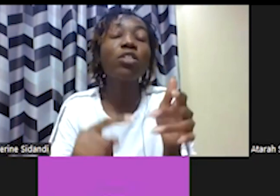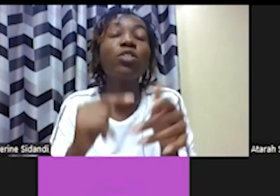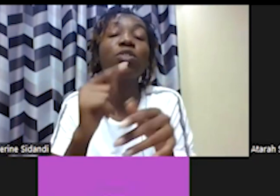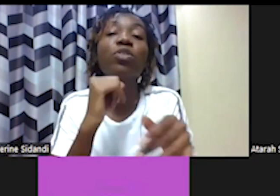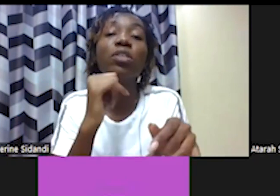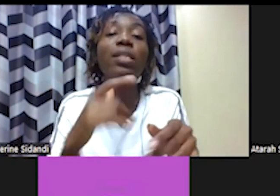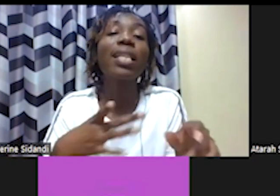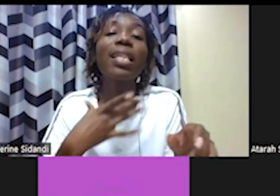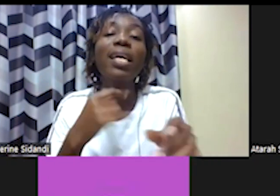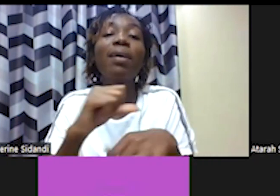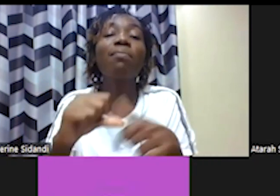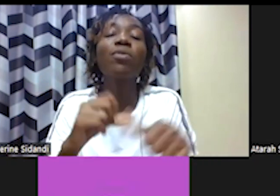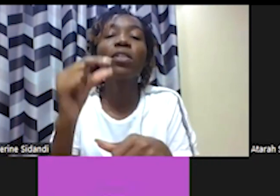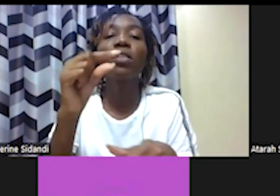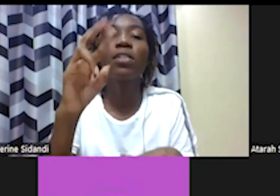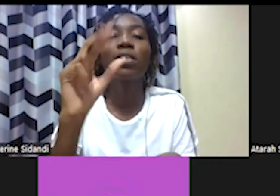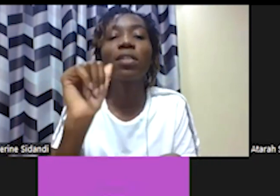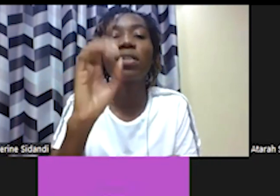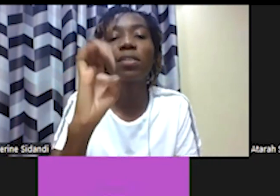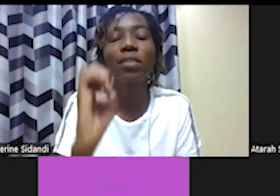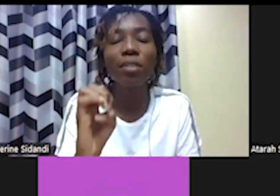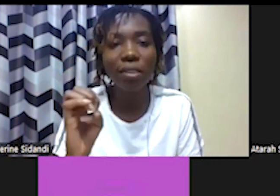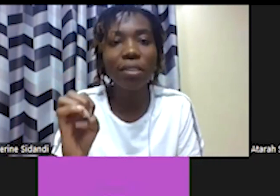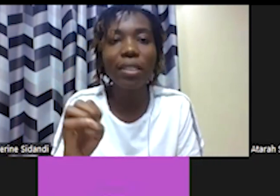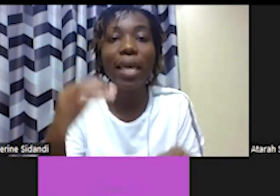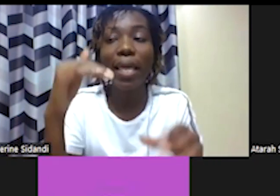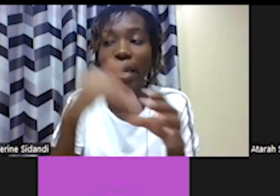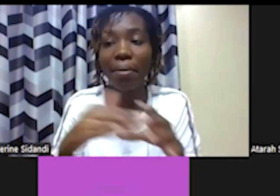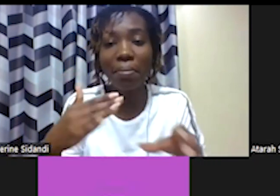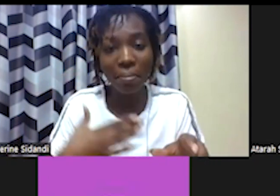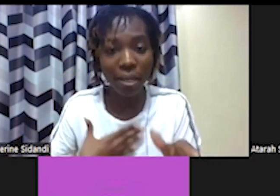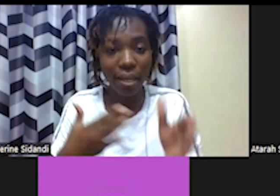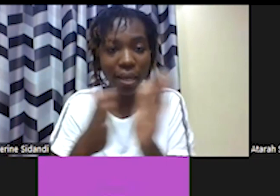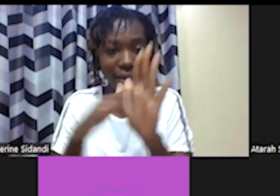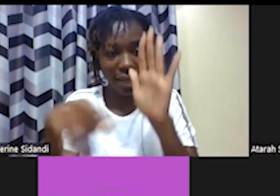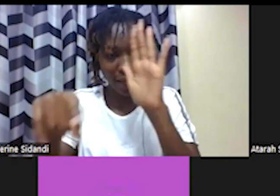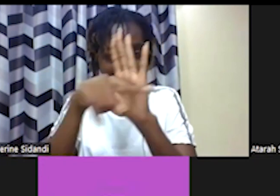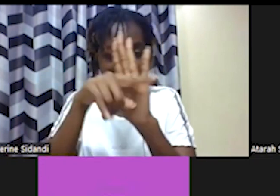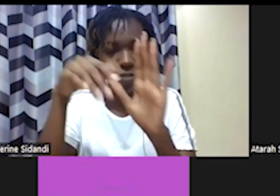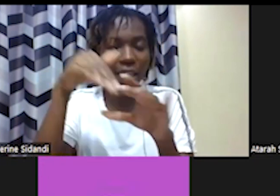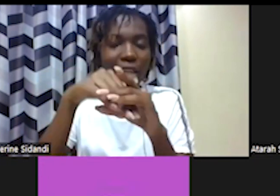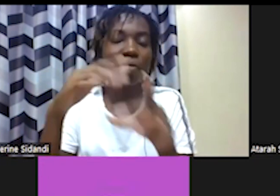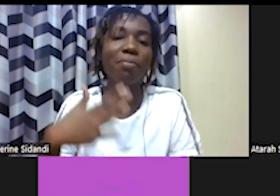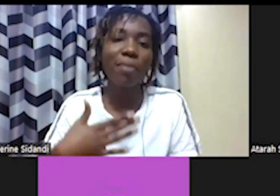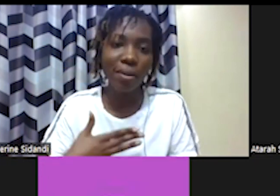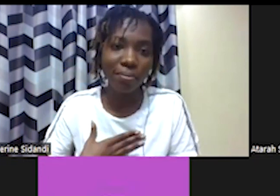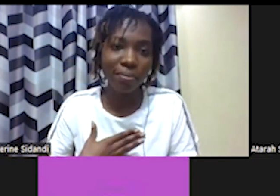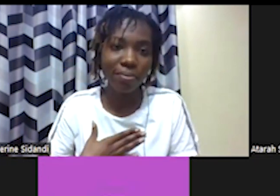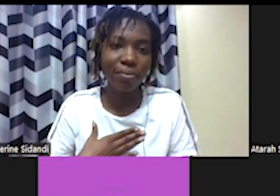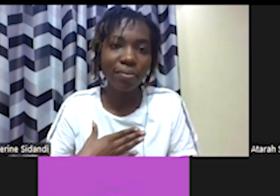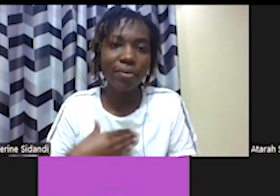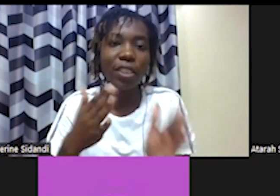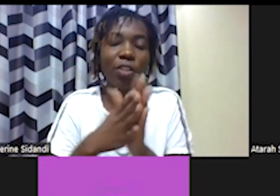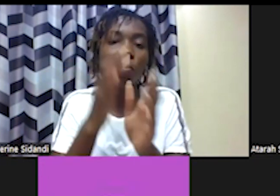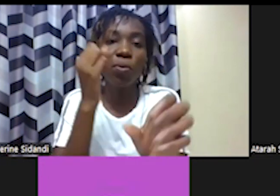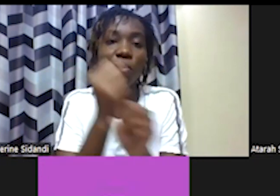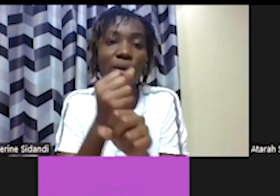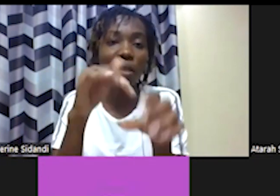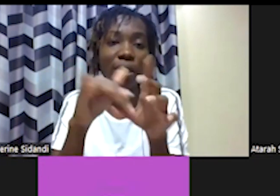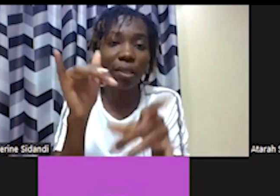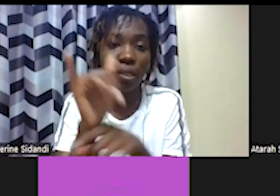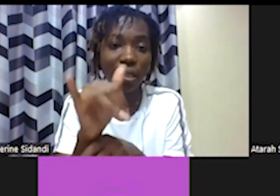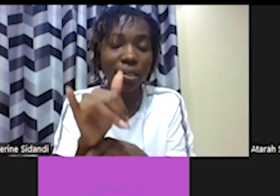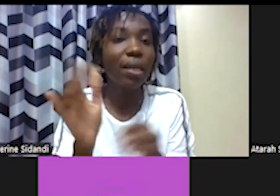because that is me. Those are negatives in me. work at it. This is what I